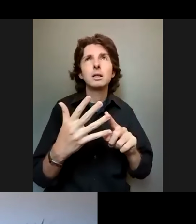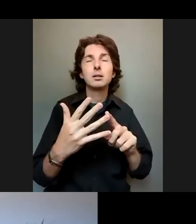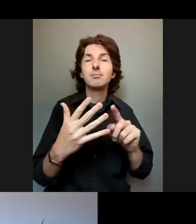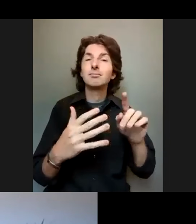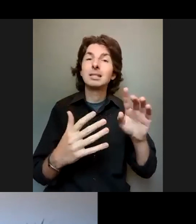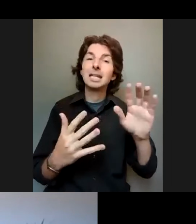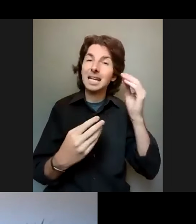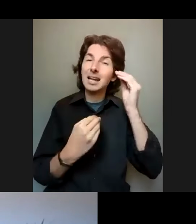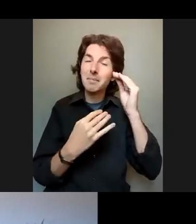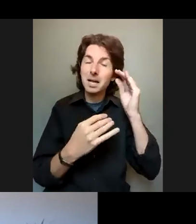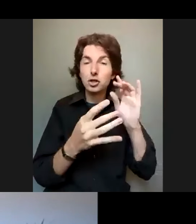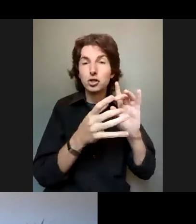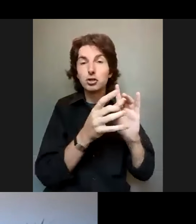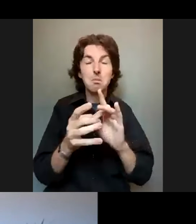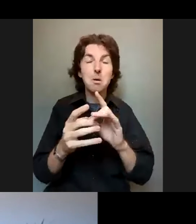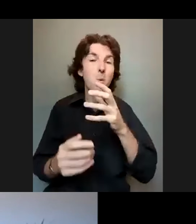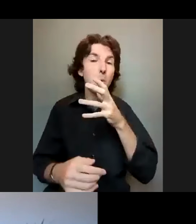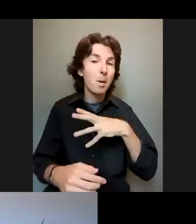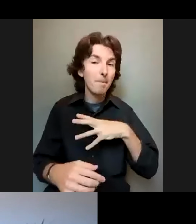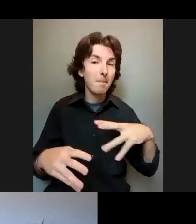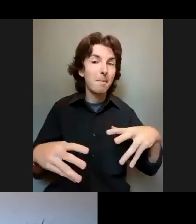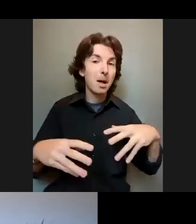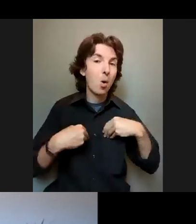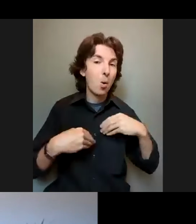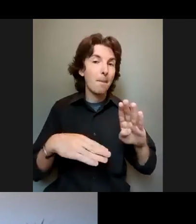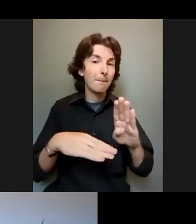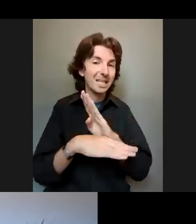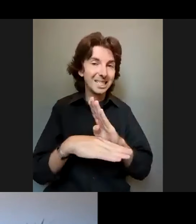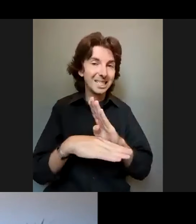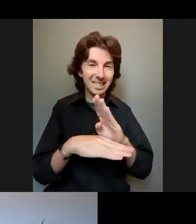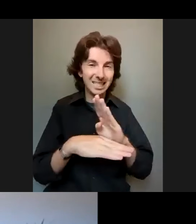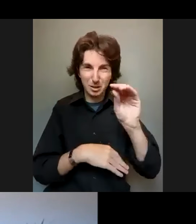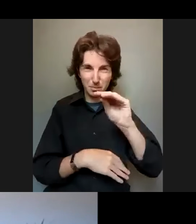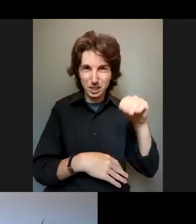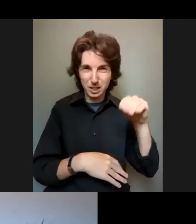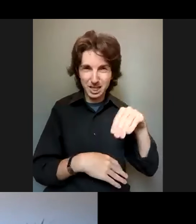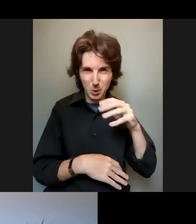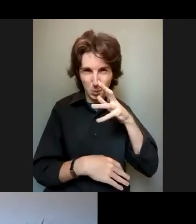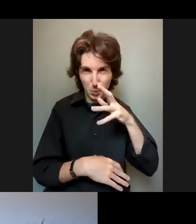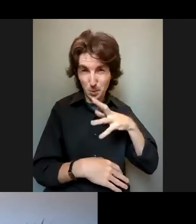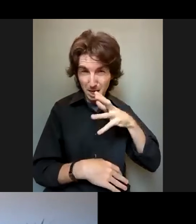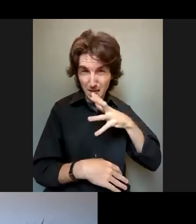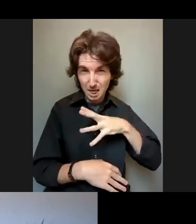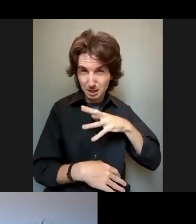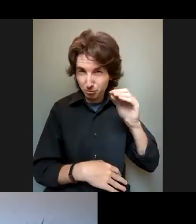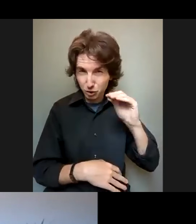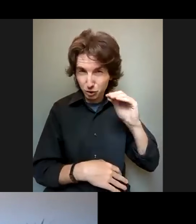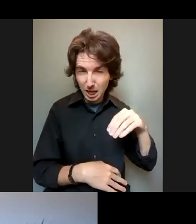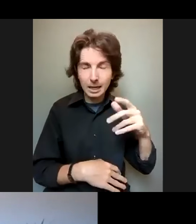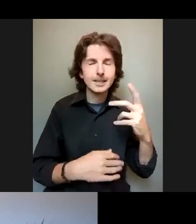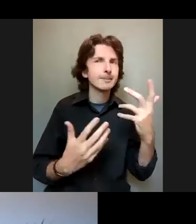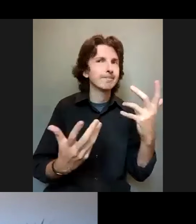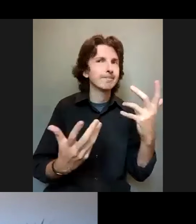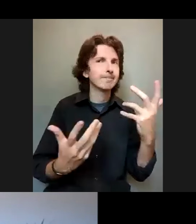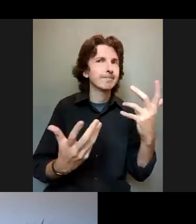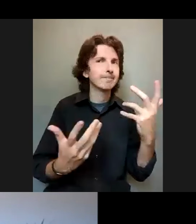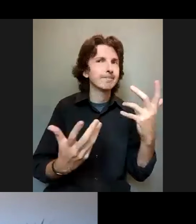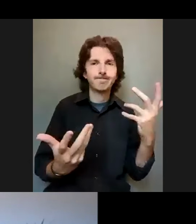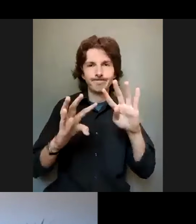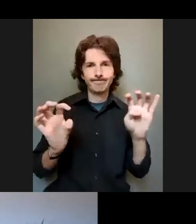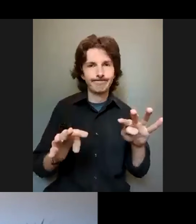of women-owned businesses that have been awarded janitorial contracts specifically, I do not have that, but that's